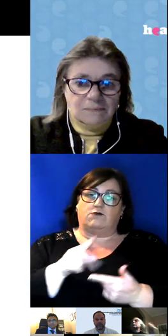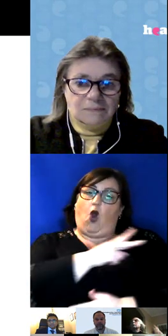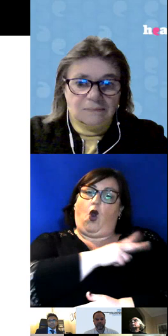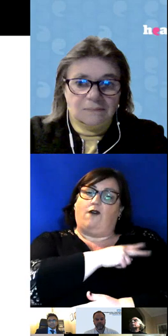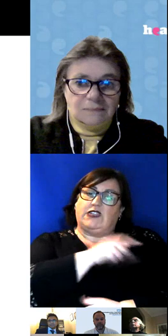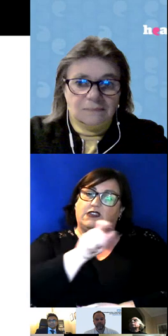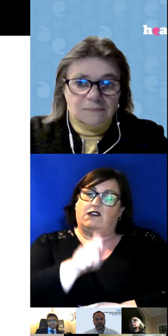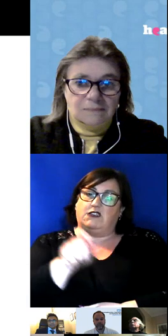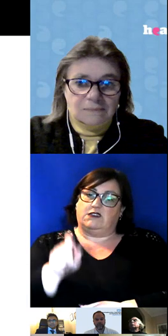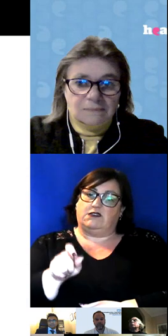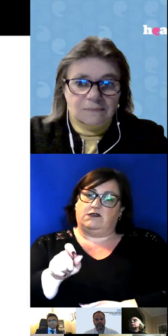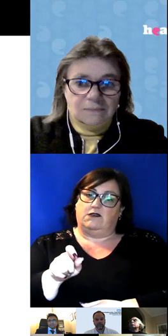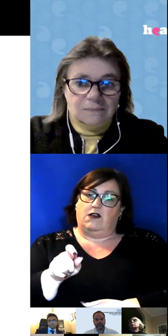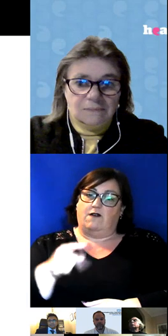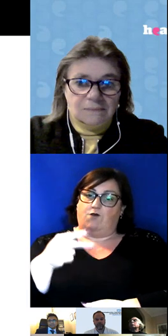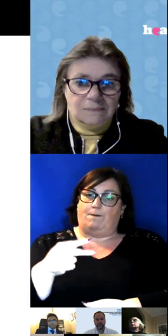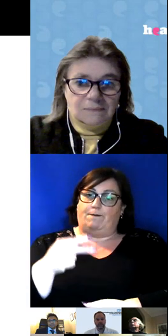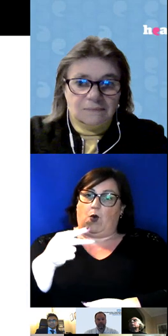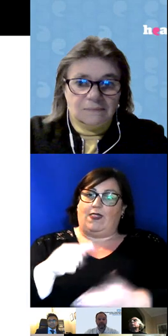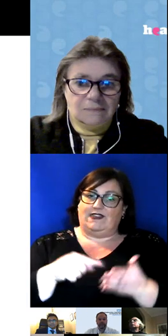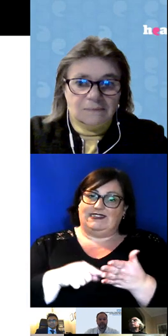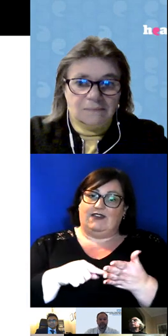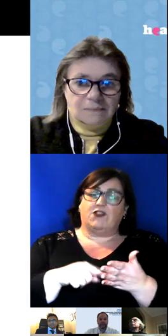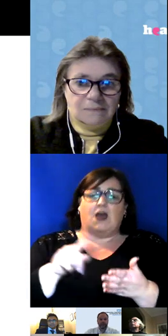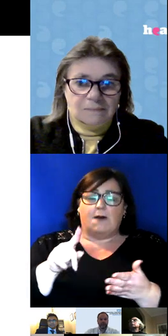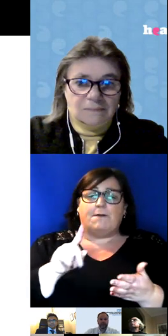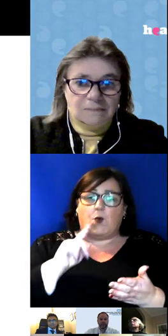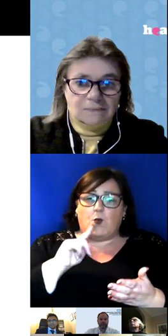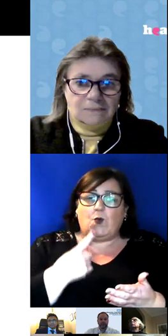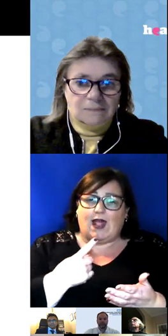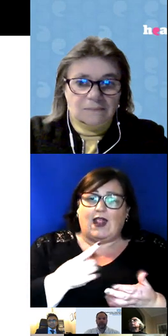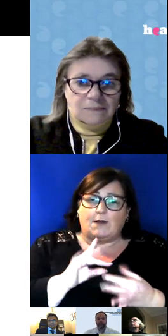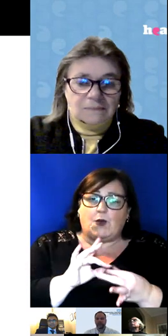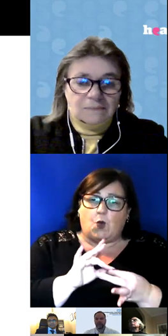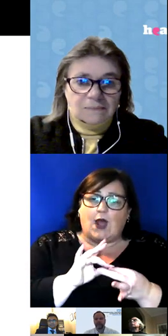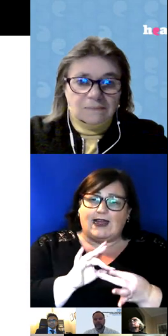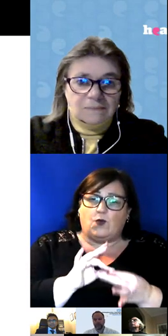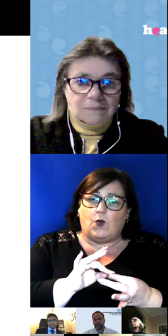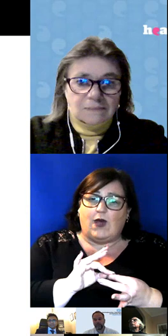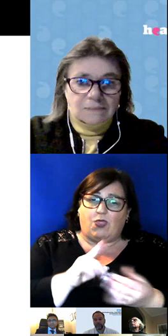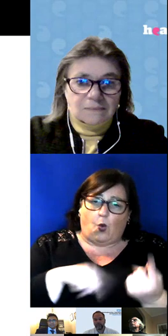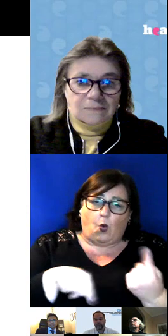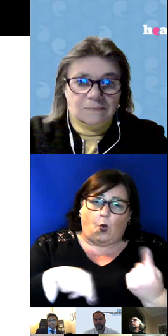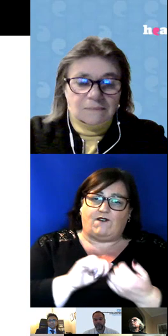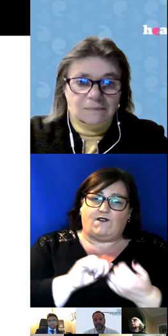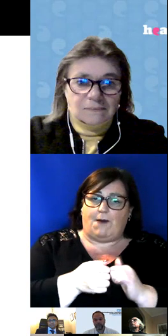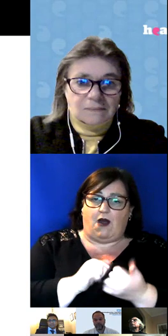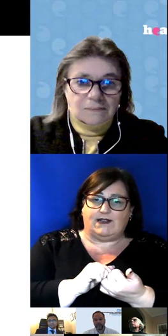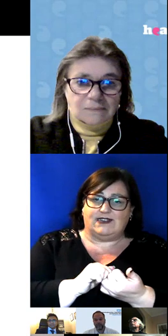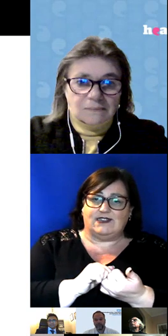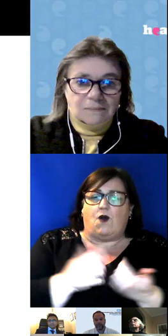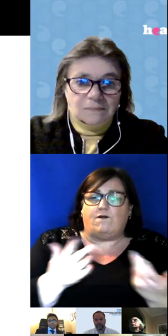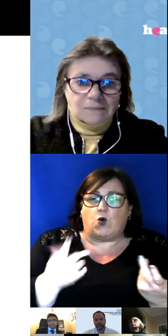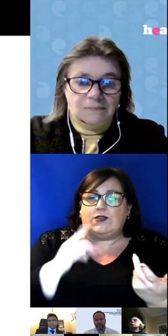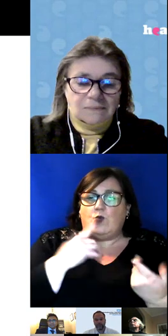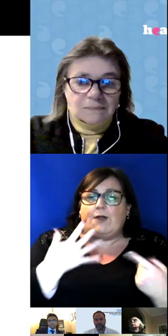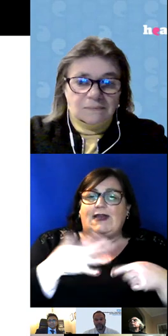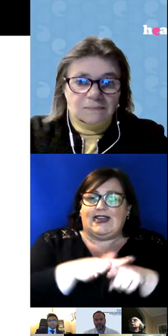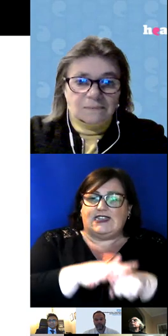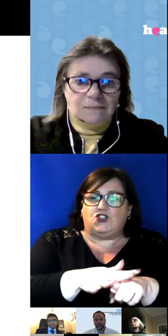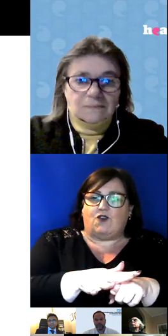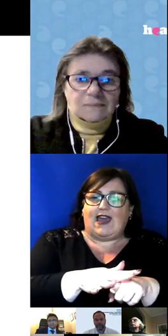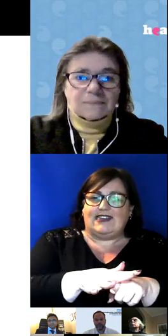work very closely with our healthcare partners across the county. And of course, it will be integrated with what we're doing in social care. So I hope that